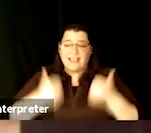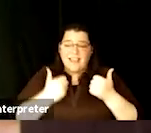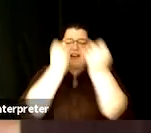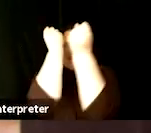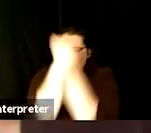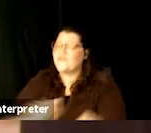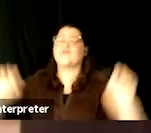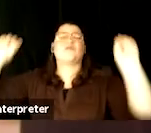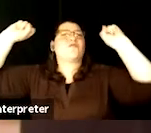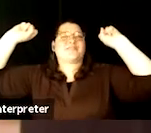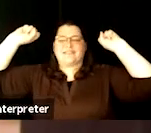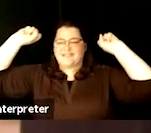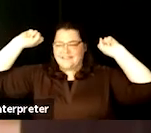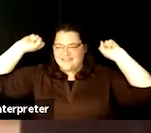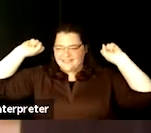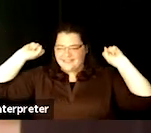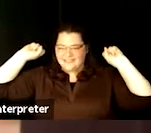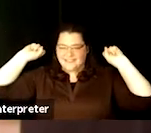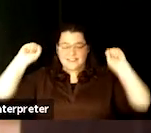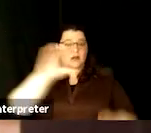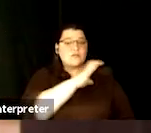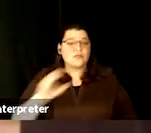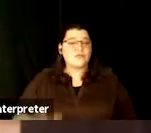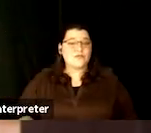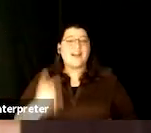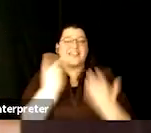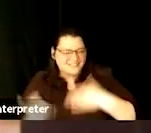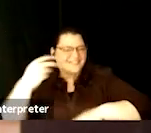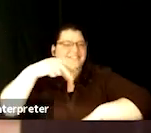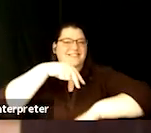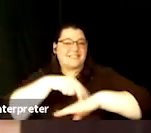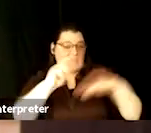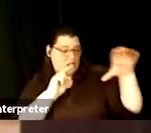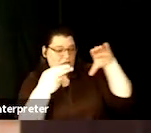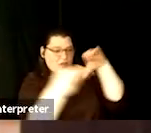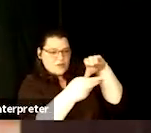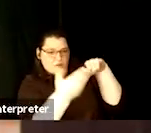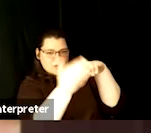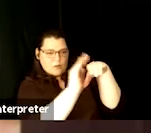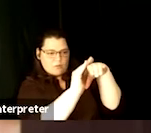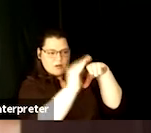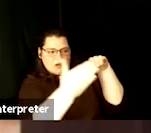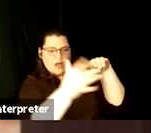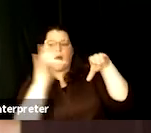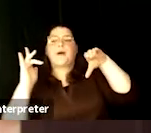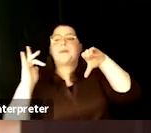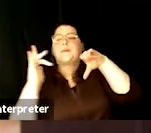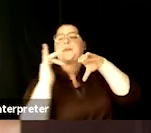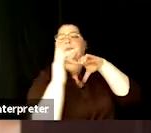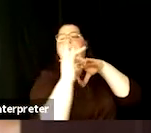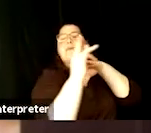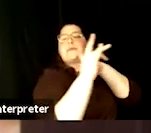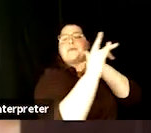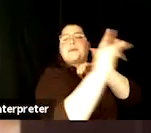Christ is risen, and the tomb is emptied of its dead. For Christ, having risen from the